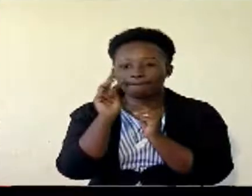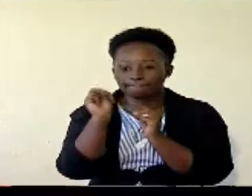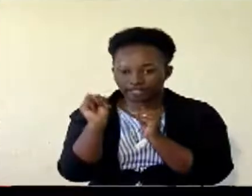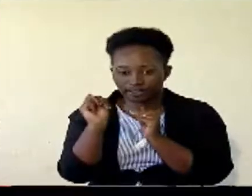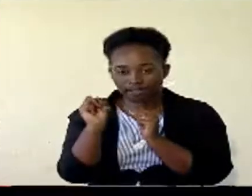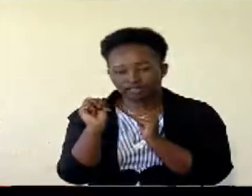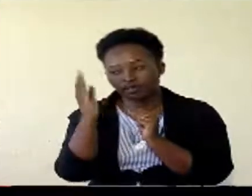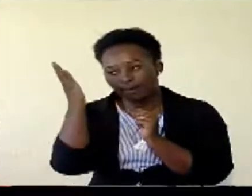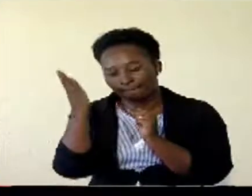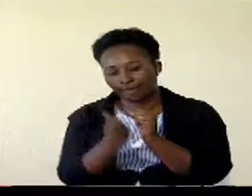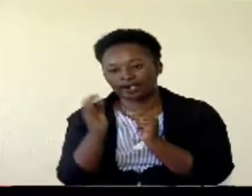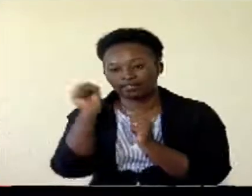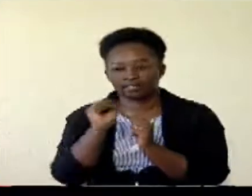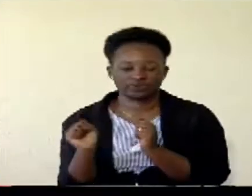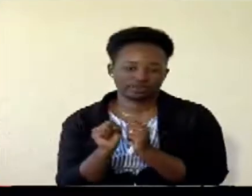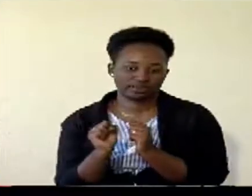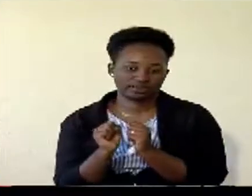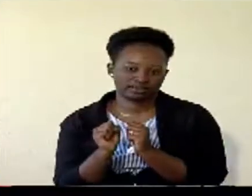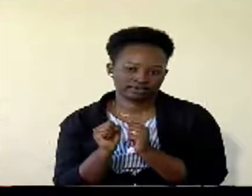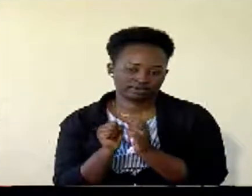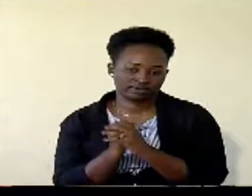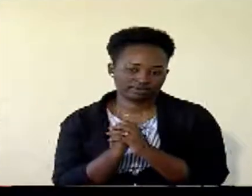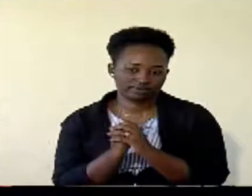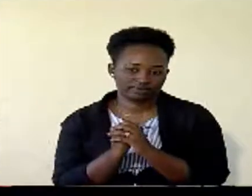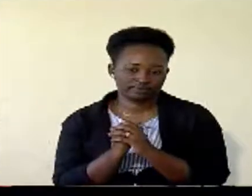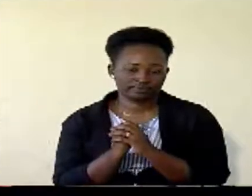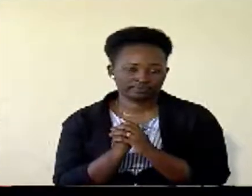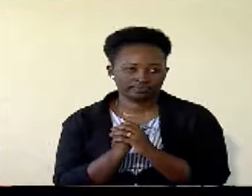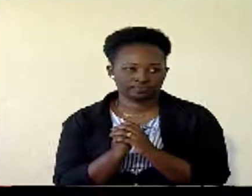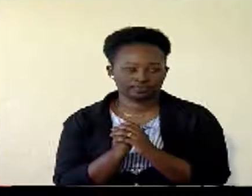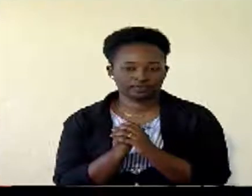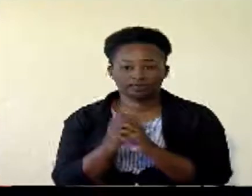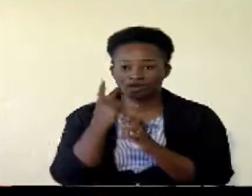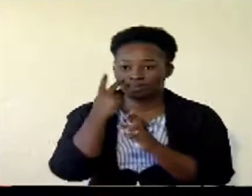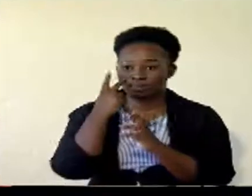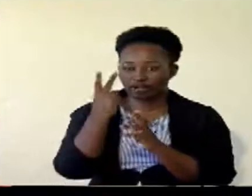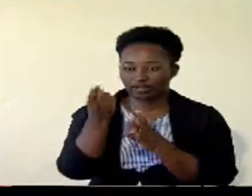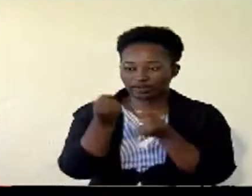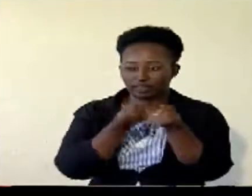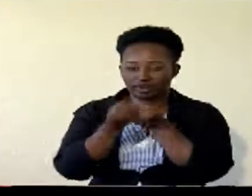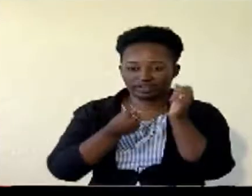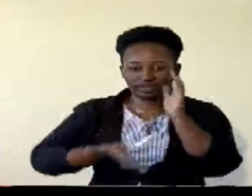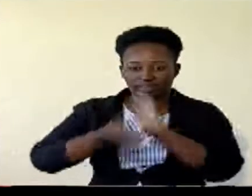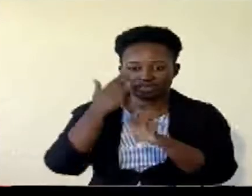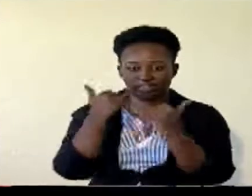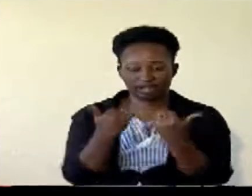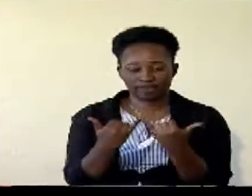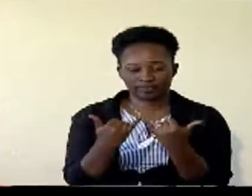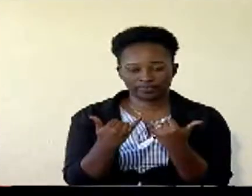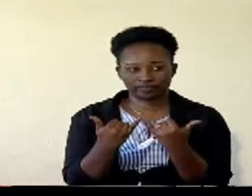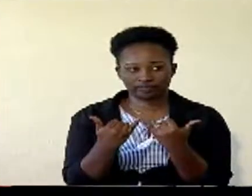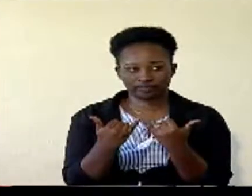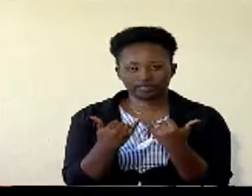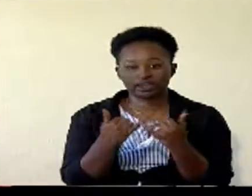meters divided by a second, which is meters per second. So look at the driver's speed right now. The